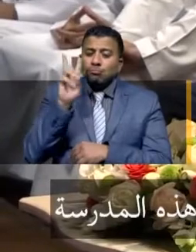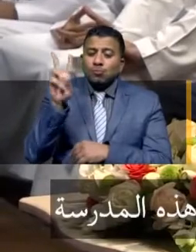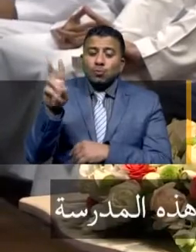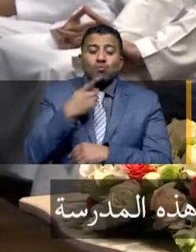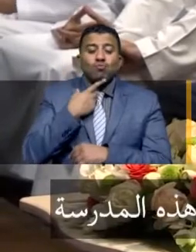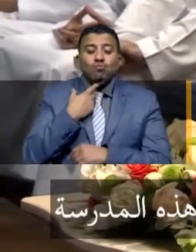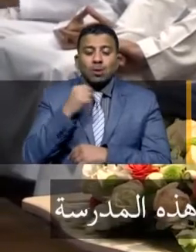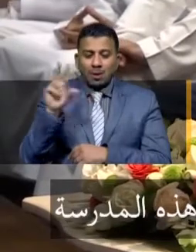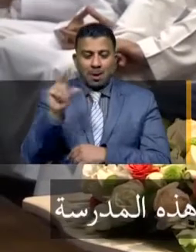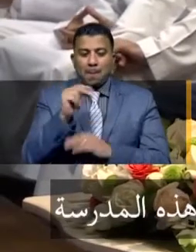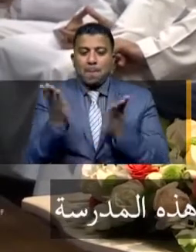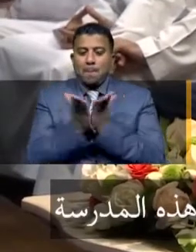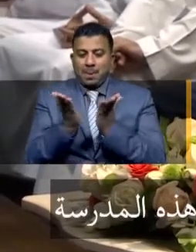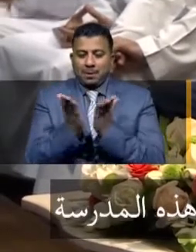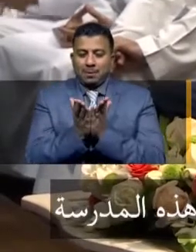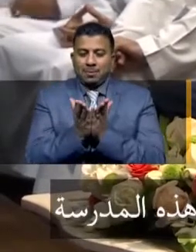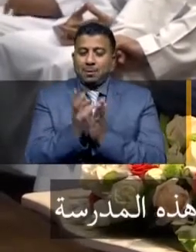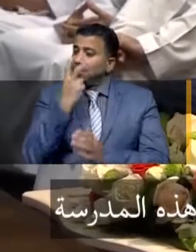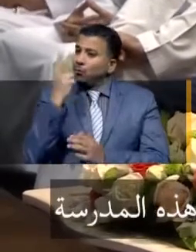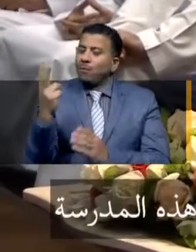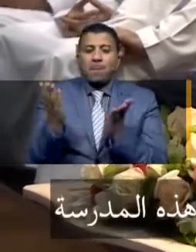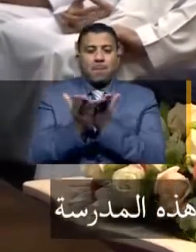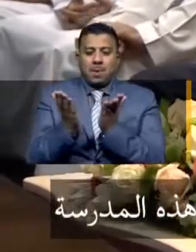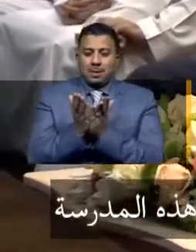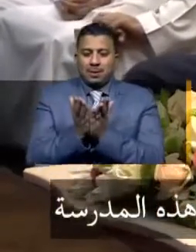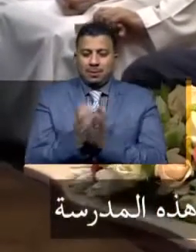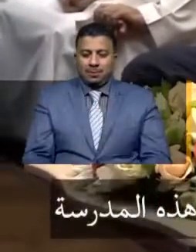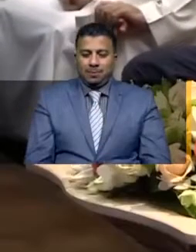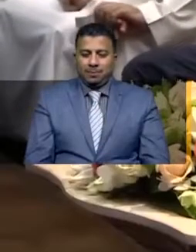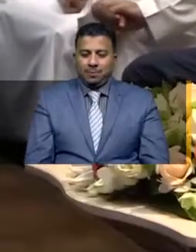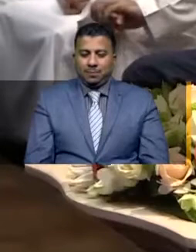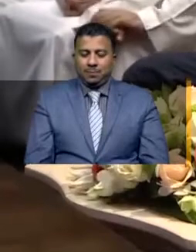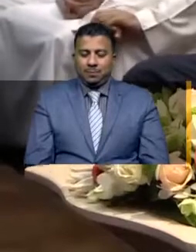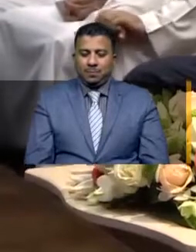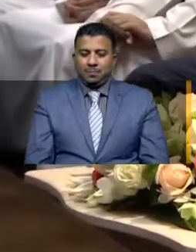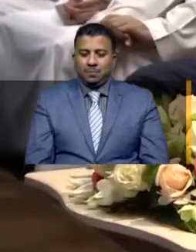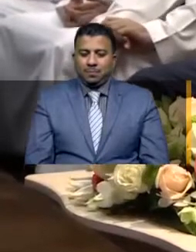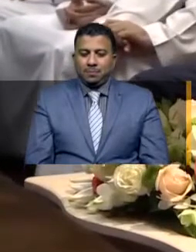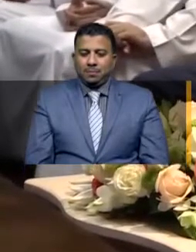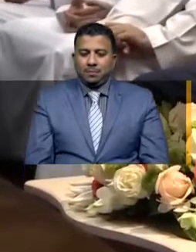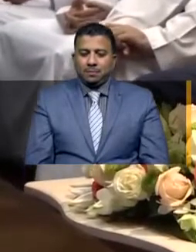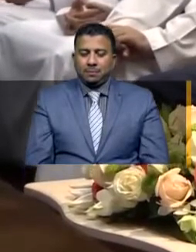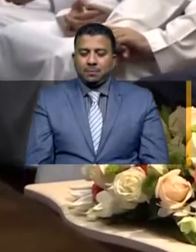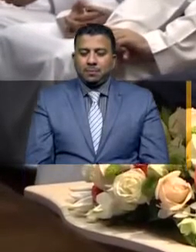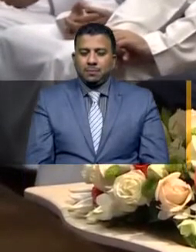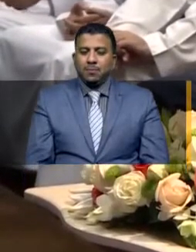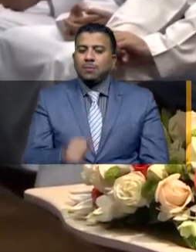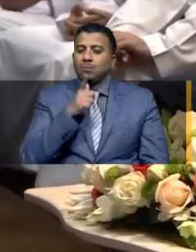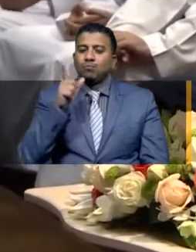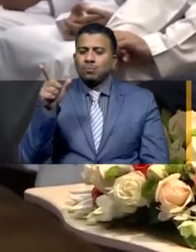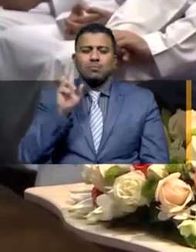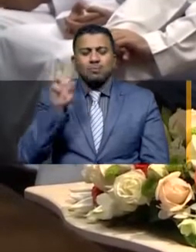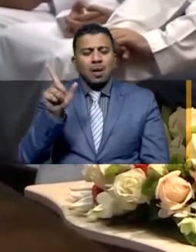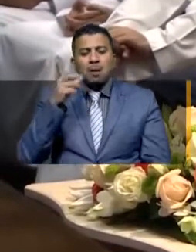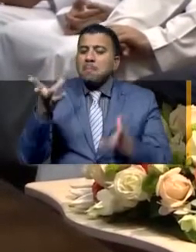just to pick what that school teaching, and it was